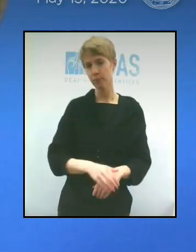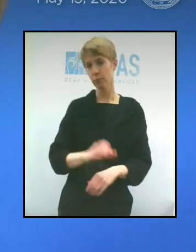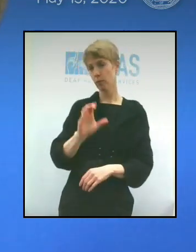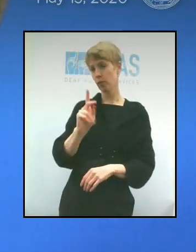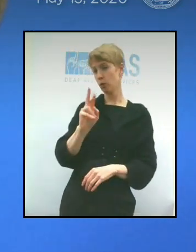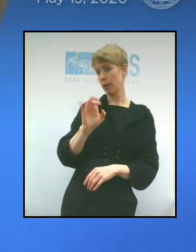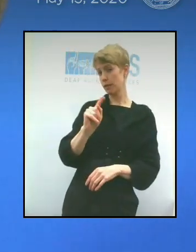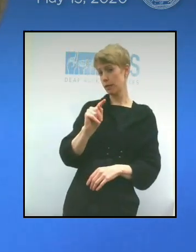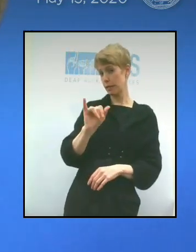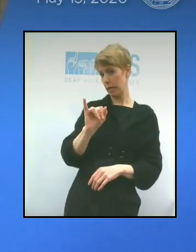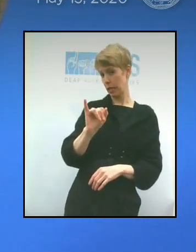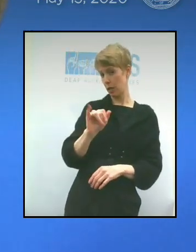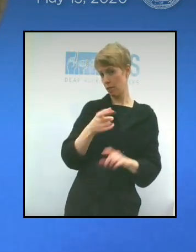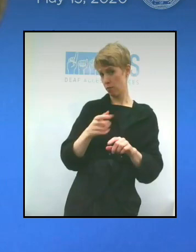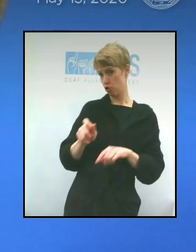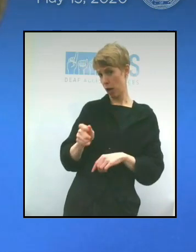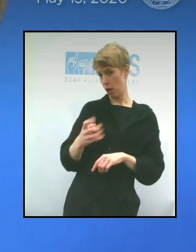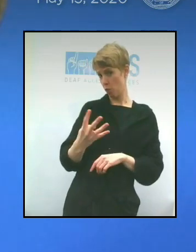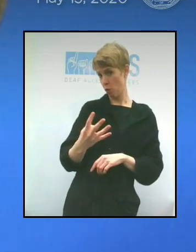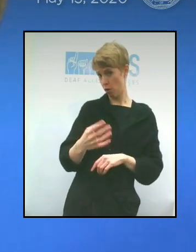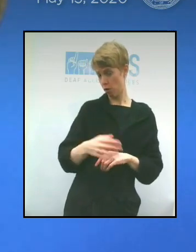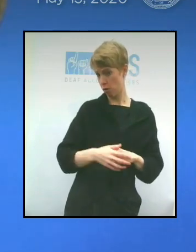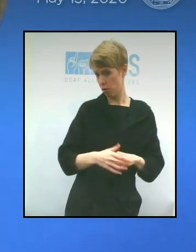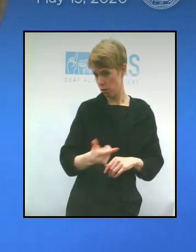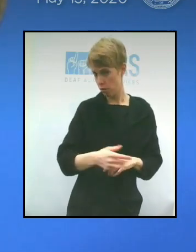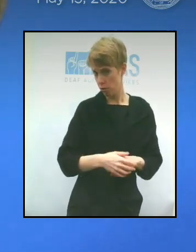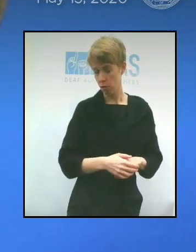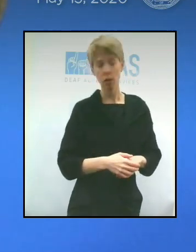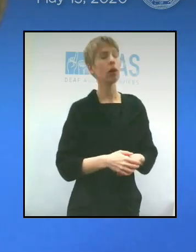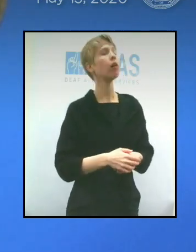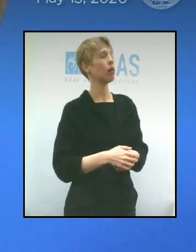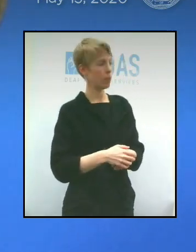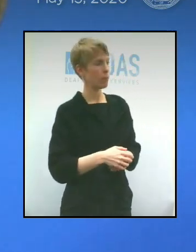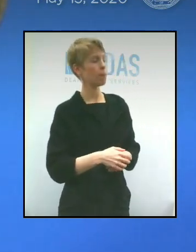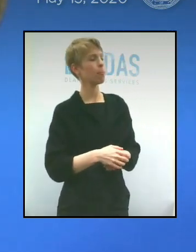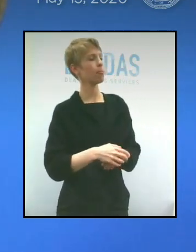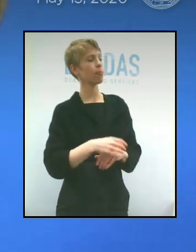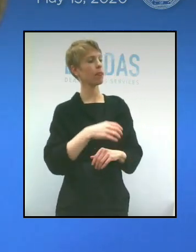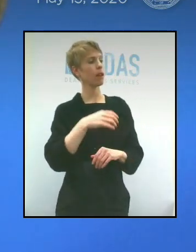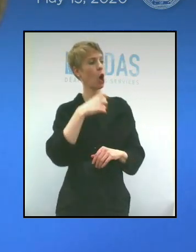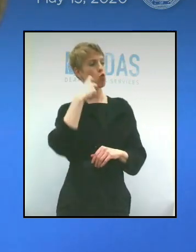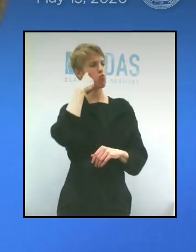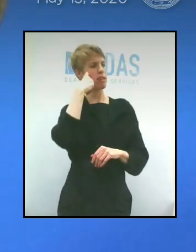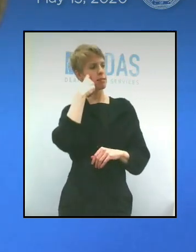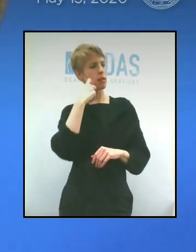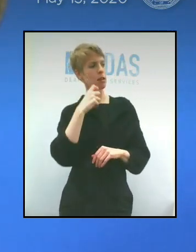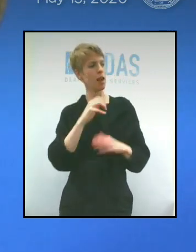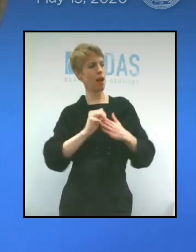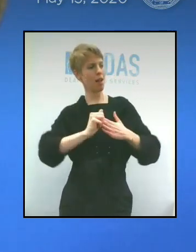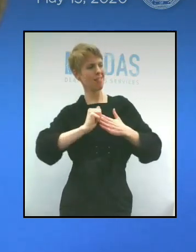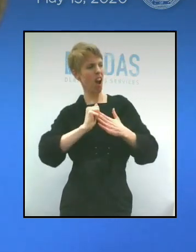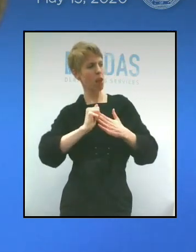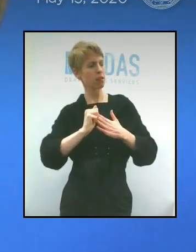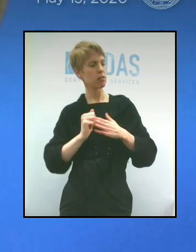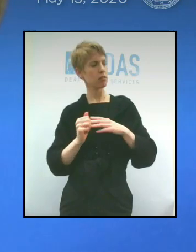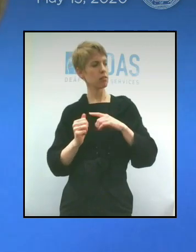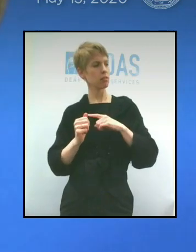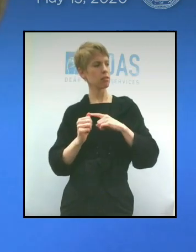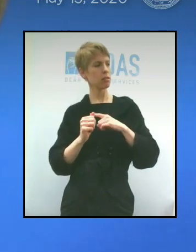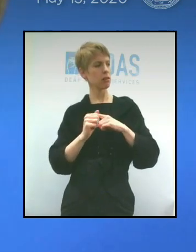Kern, once again, Channel 4. Hi, thank you. The latest guidance doesn't give a phase for salons